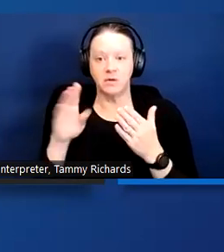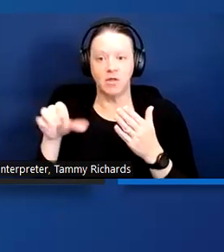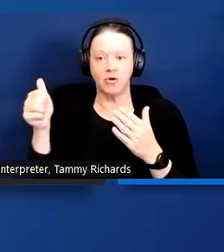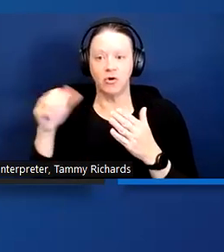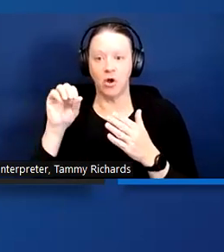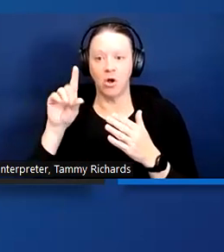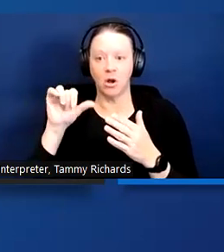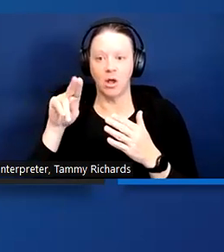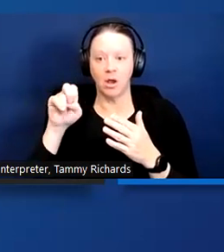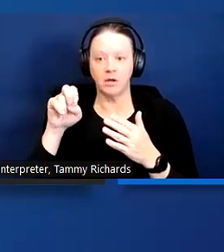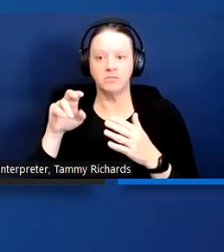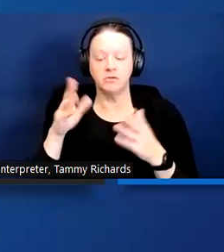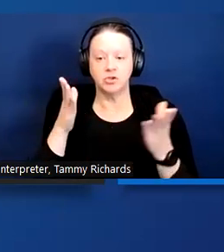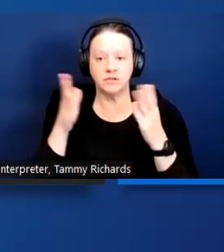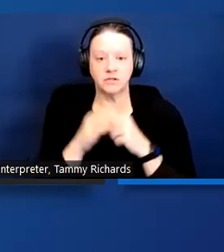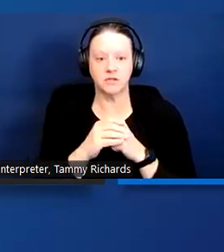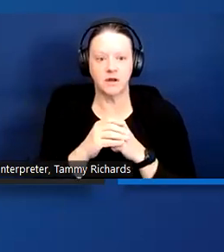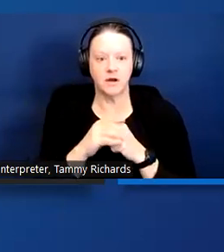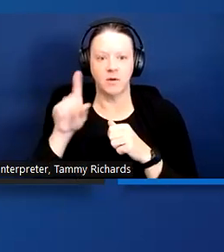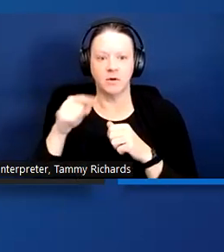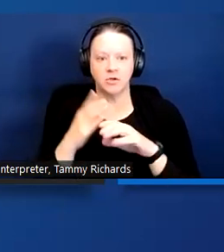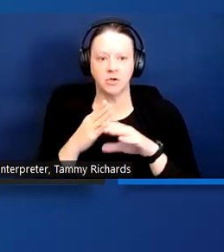There were just over